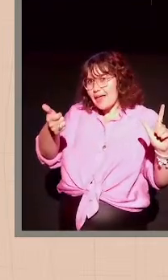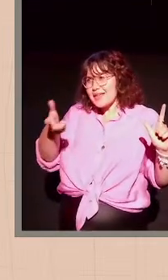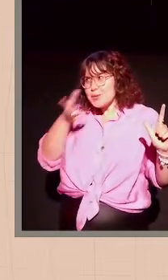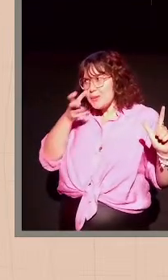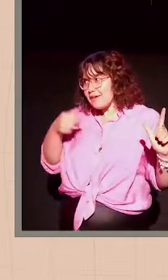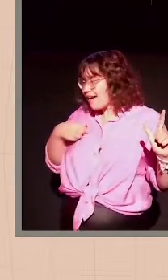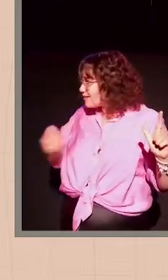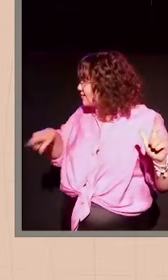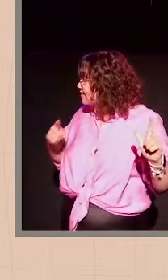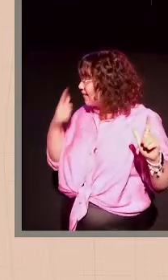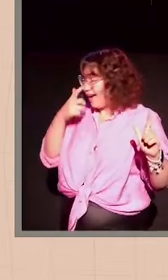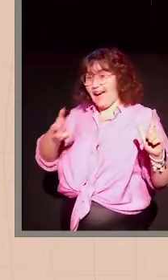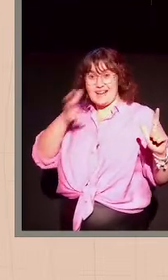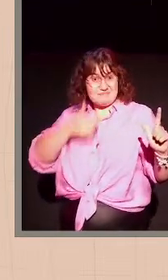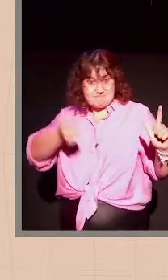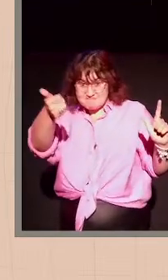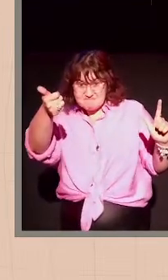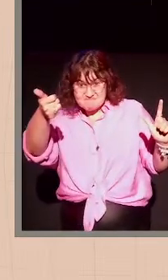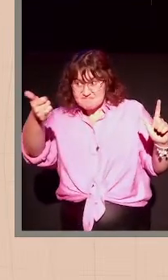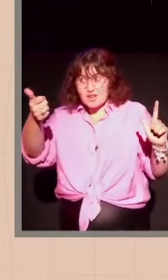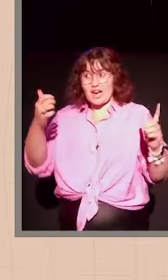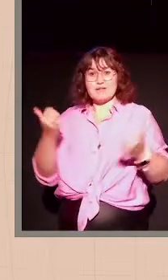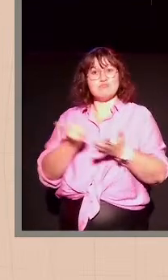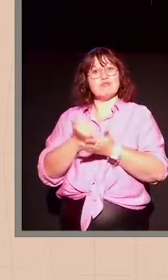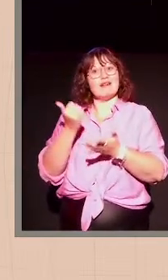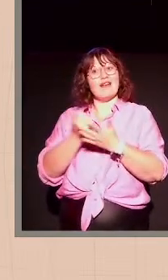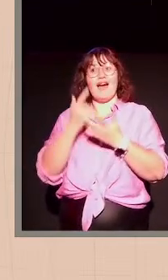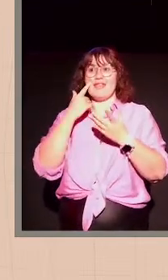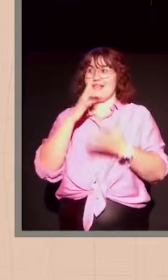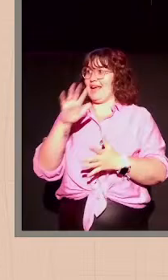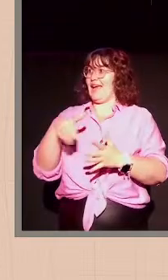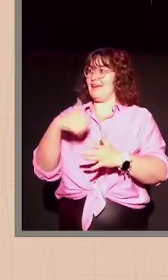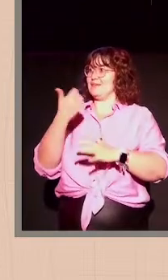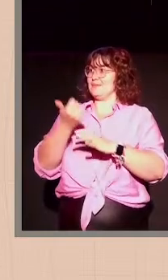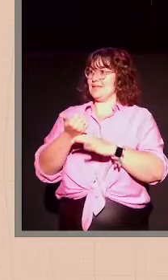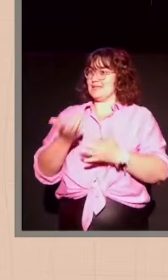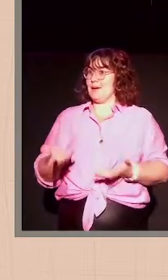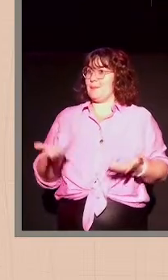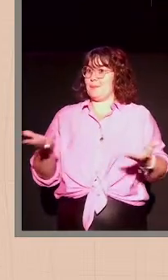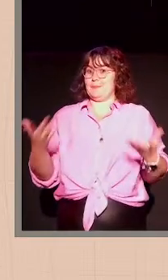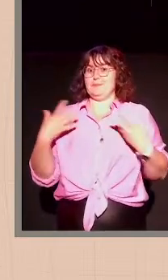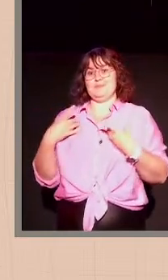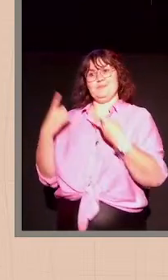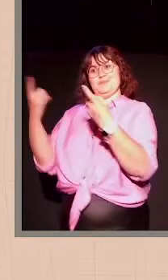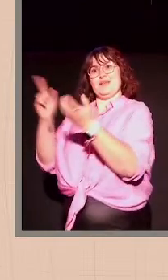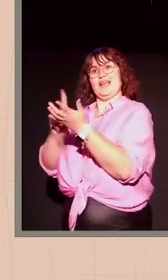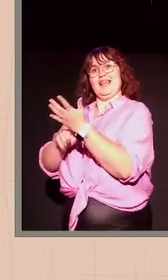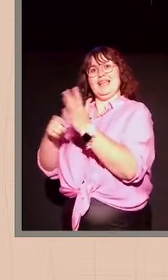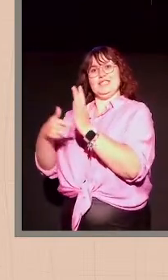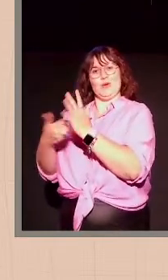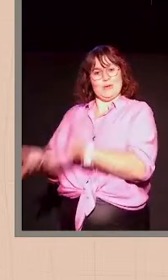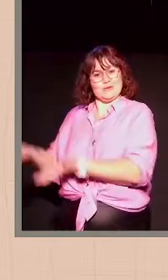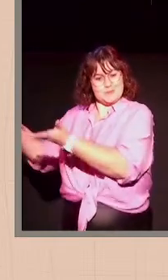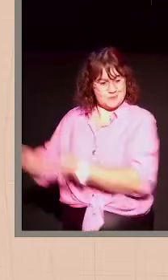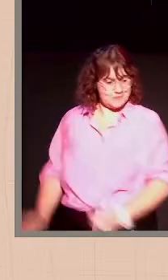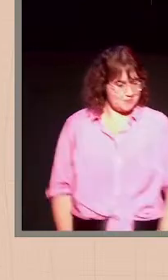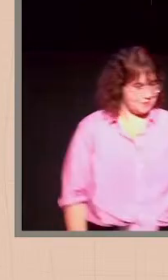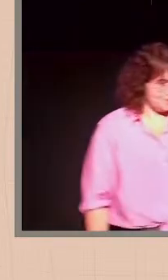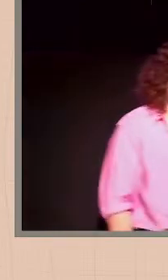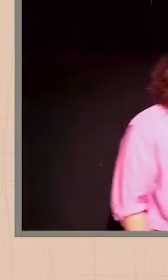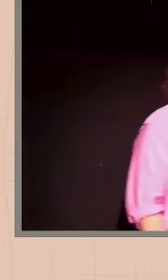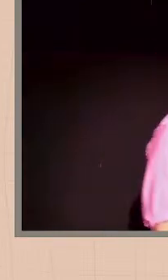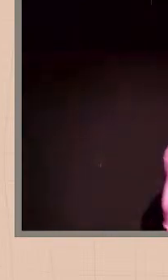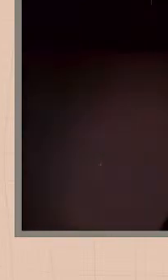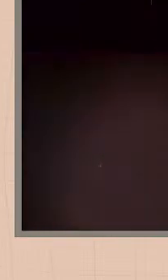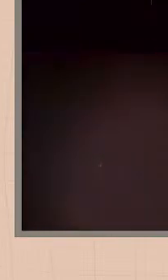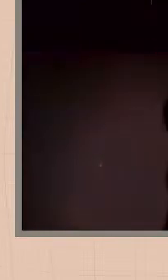okay? I can hear you fine. Brilliant. Okay, so I think everything's set up. So, Lee Todd, do take it away. All right, thank you very